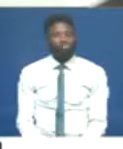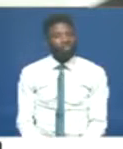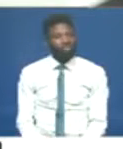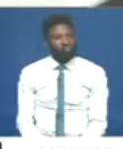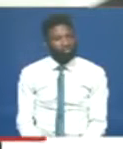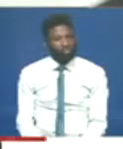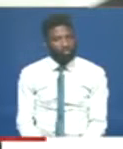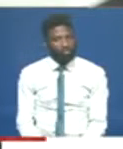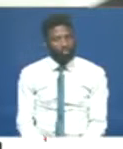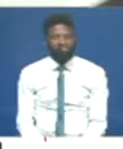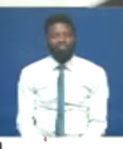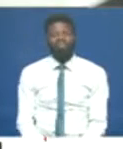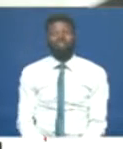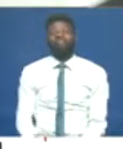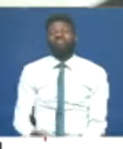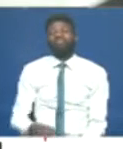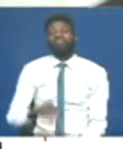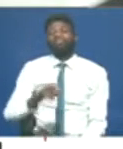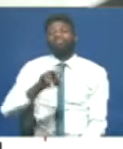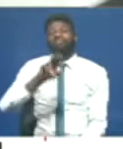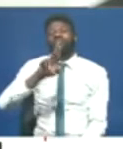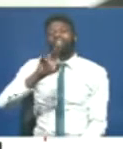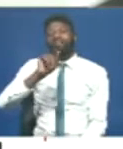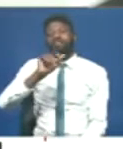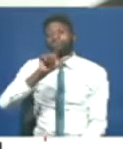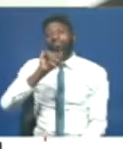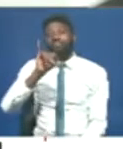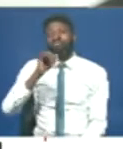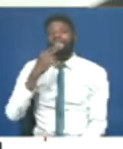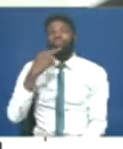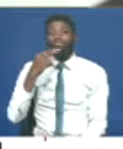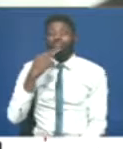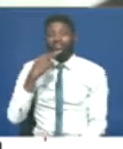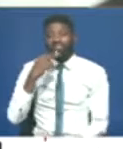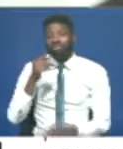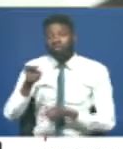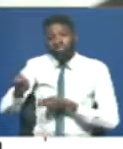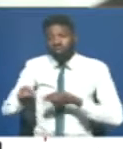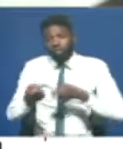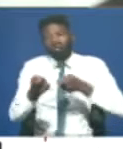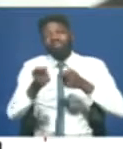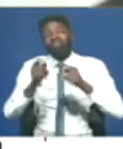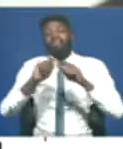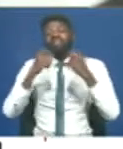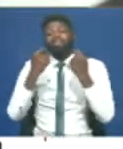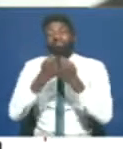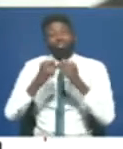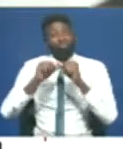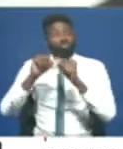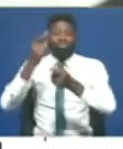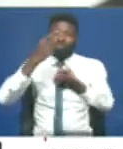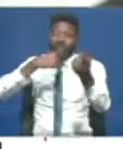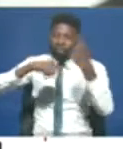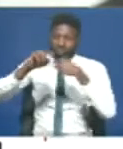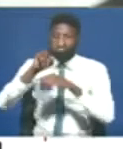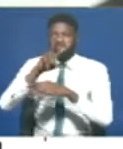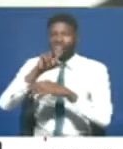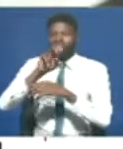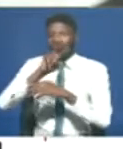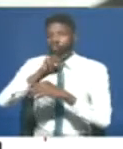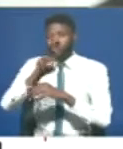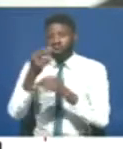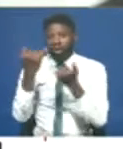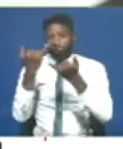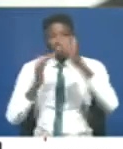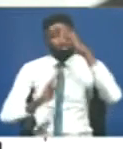Butali Sugar men's hockey team continued its winning streak in the 2022 season. They are currently topping the